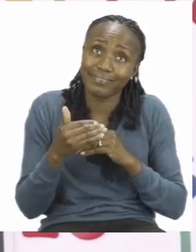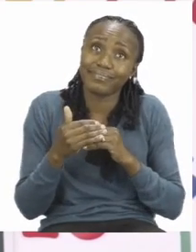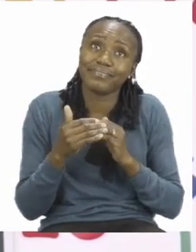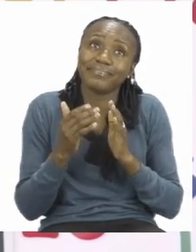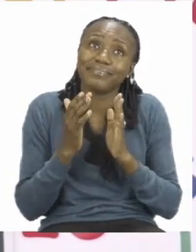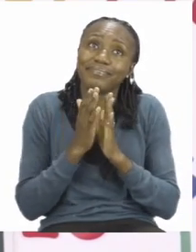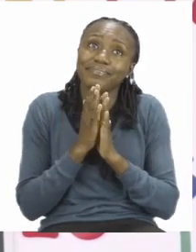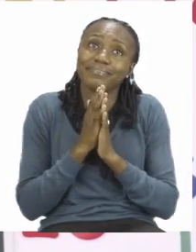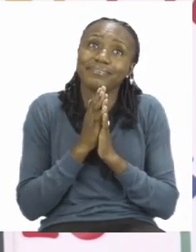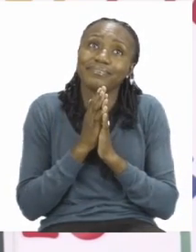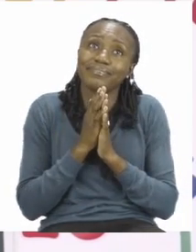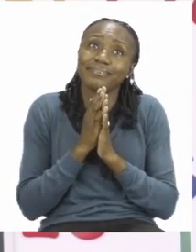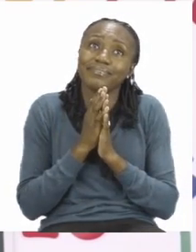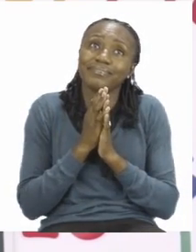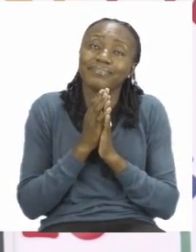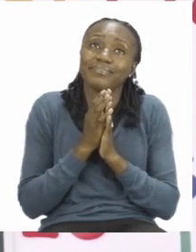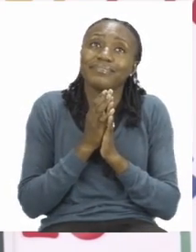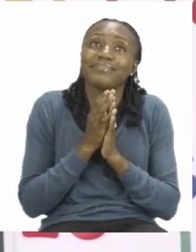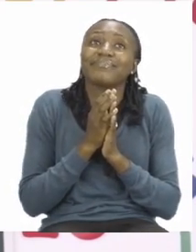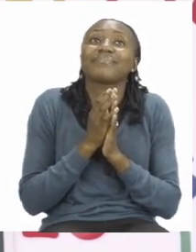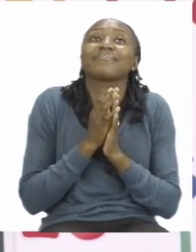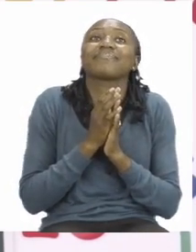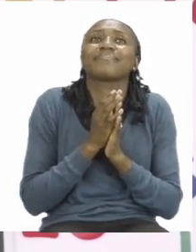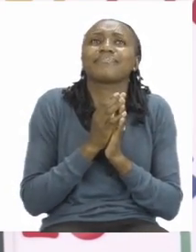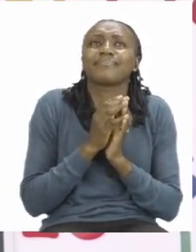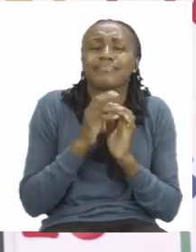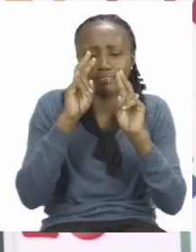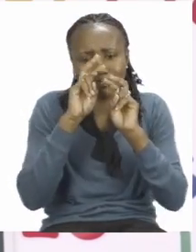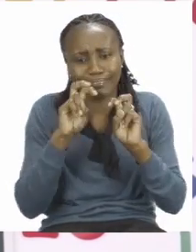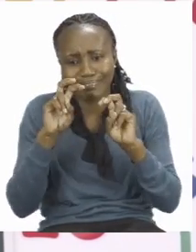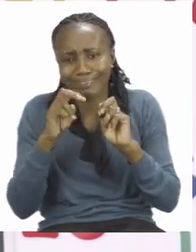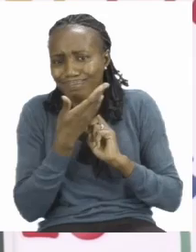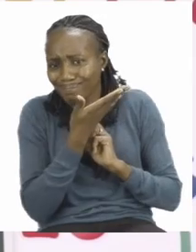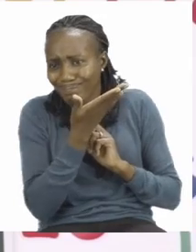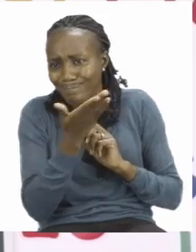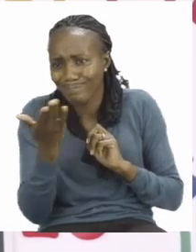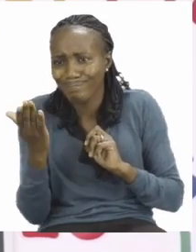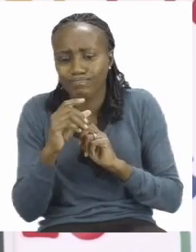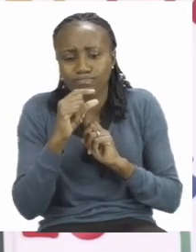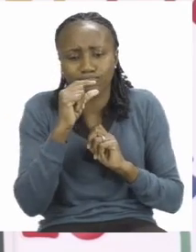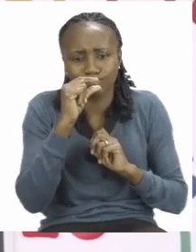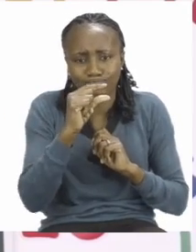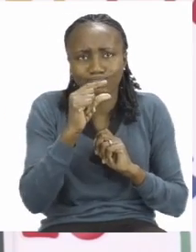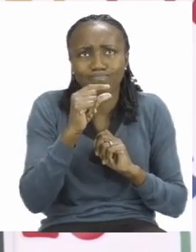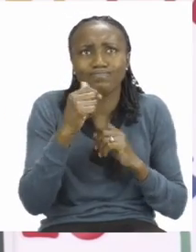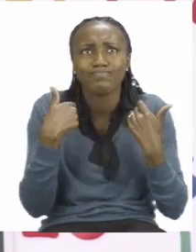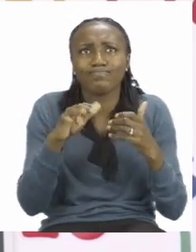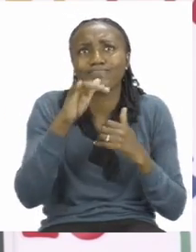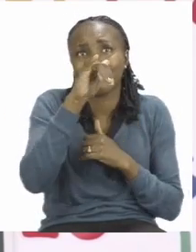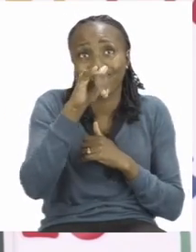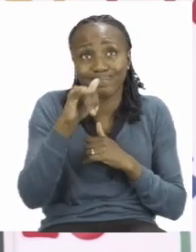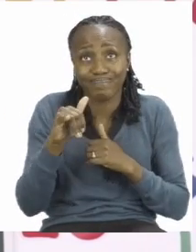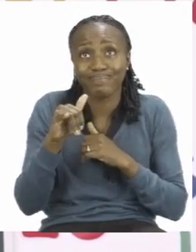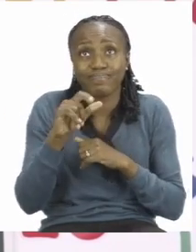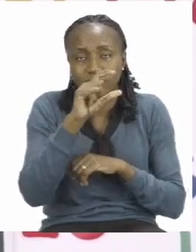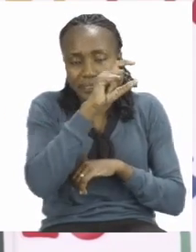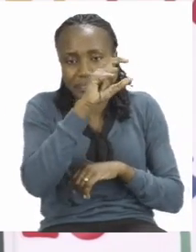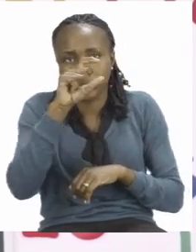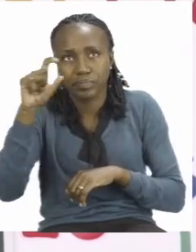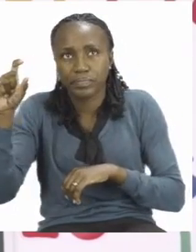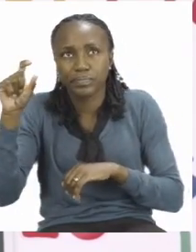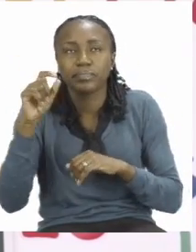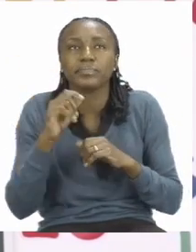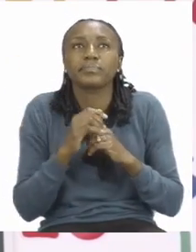try and look with me for all the letters that start with yi in the sentence.